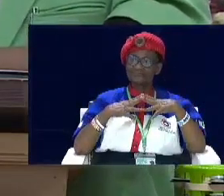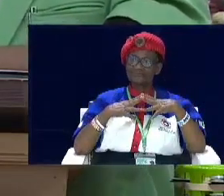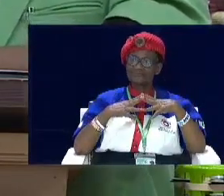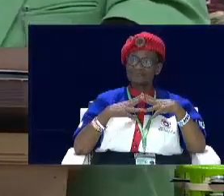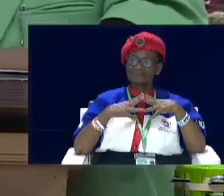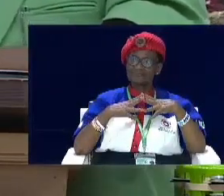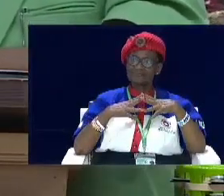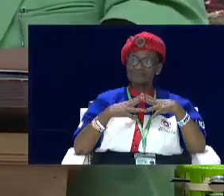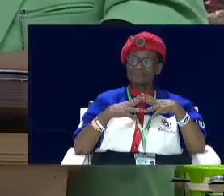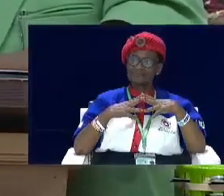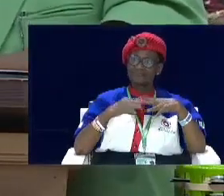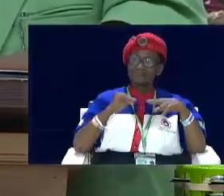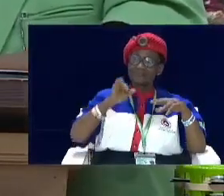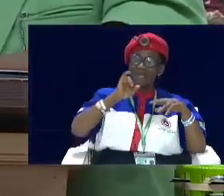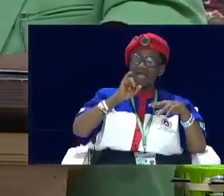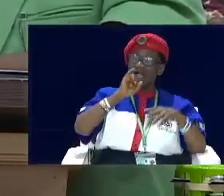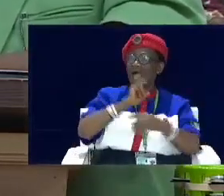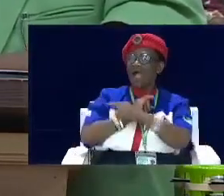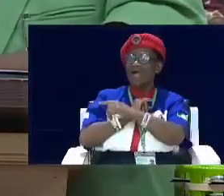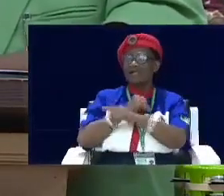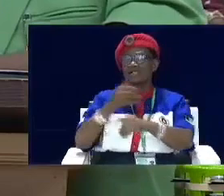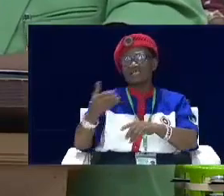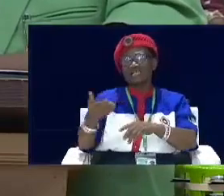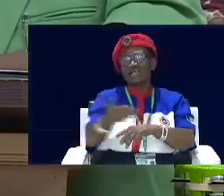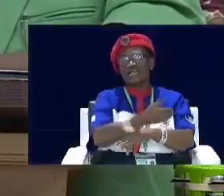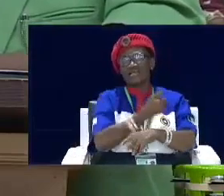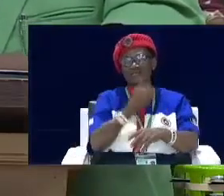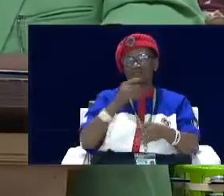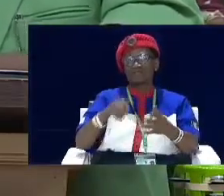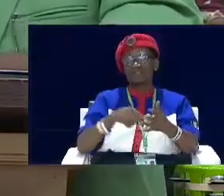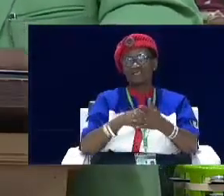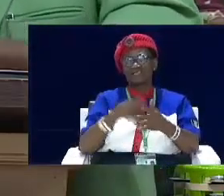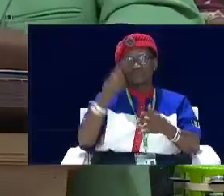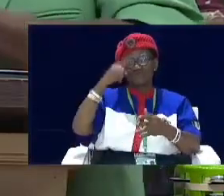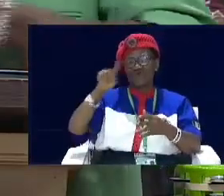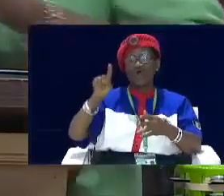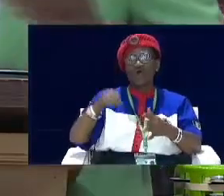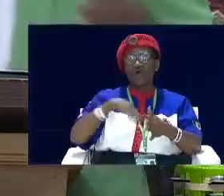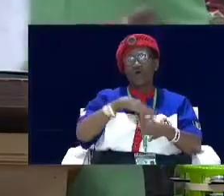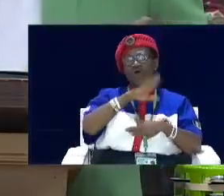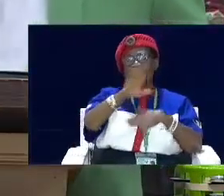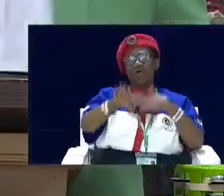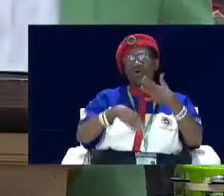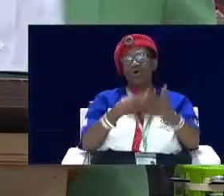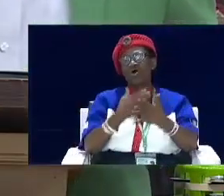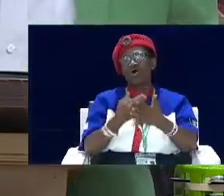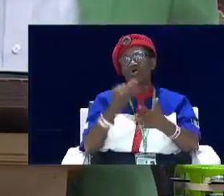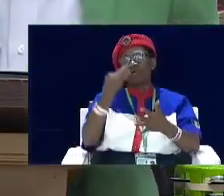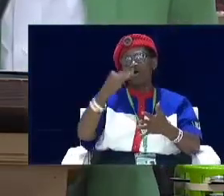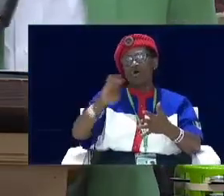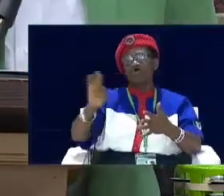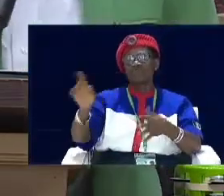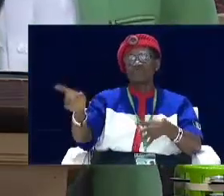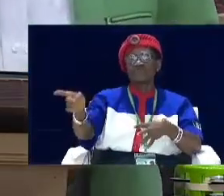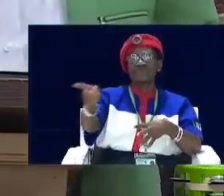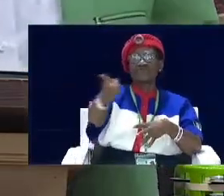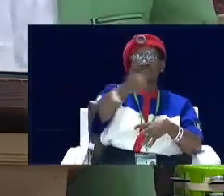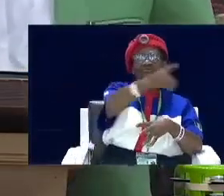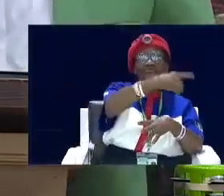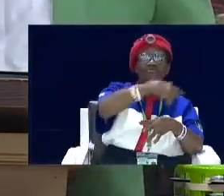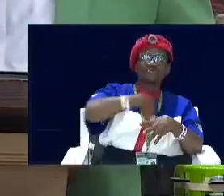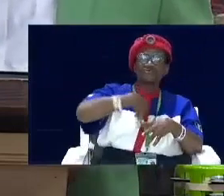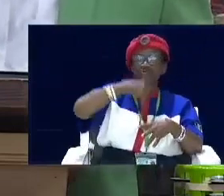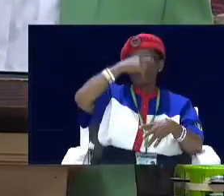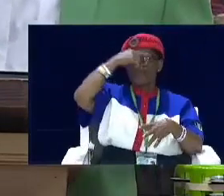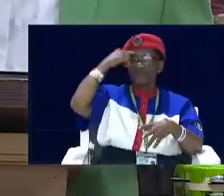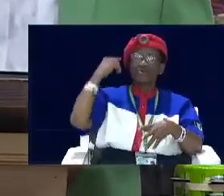I'm claiming this for all of you. Amen. Mo n gba Olorun gbọ fun eleyi fun gbogbo yin patapata. Because God is saying